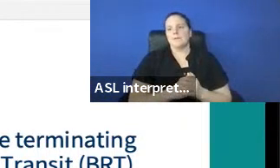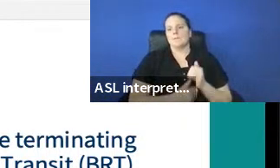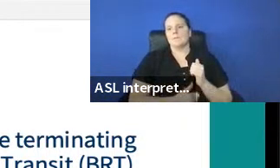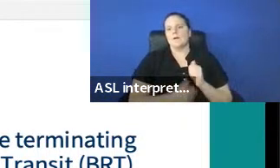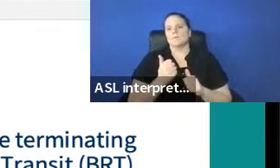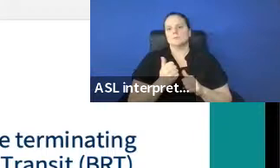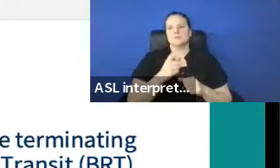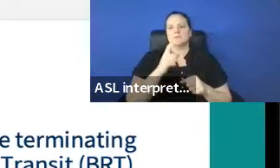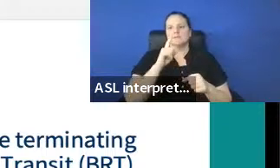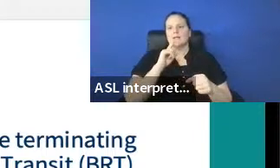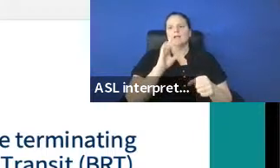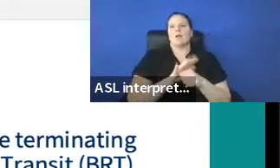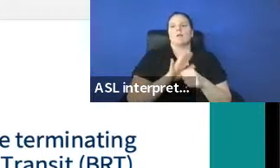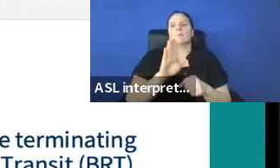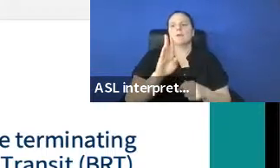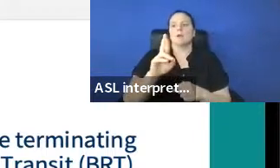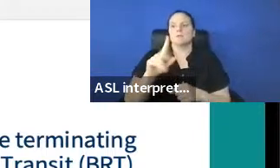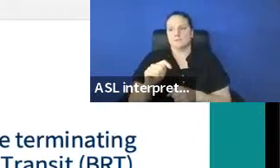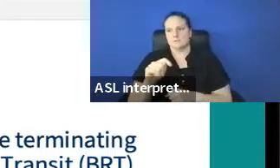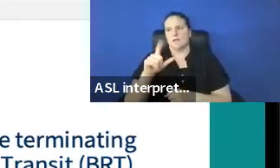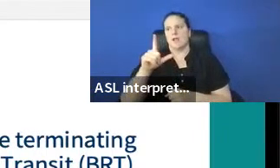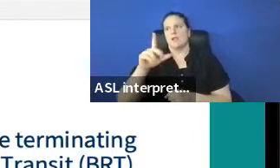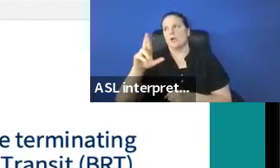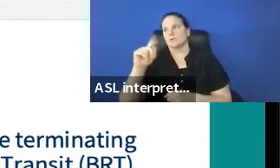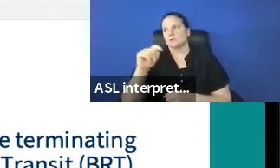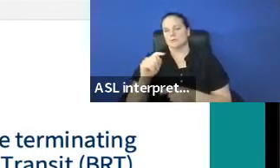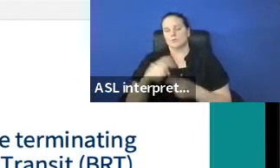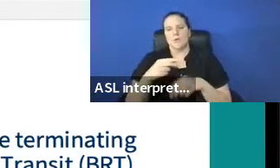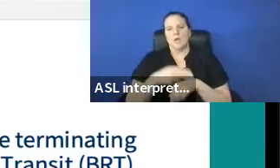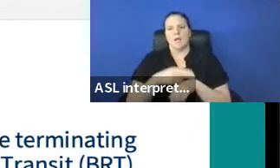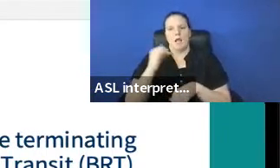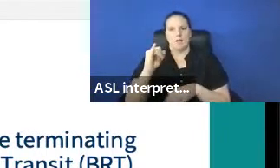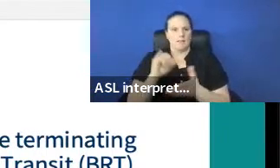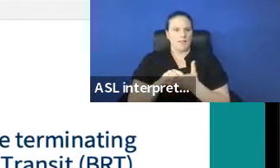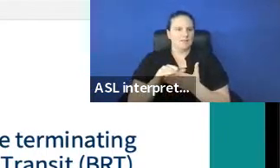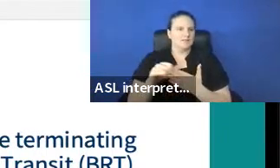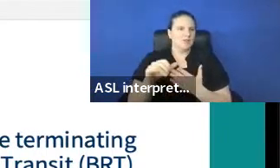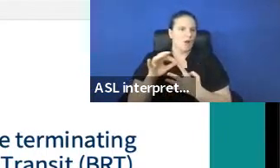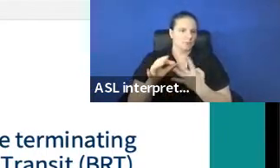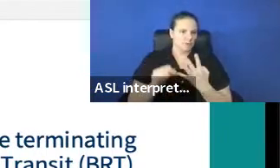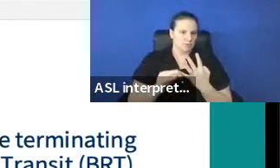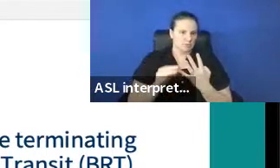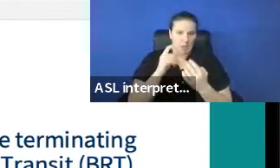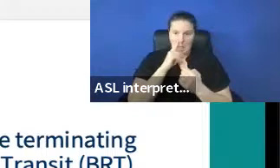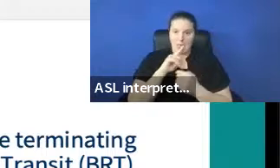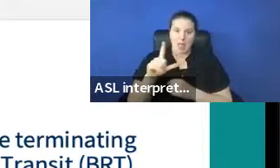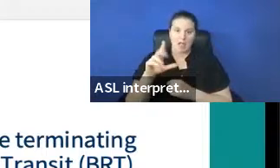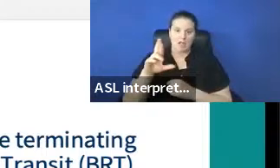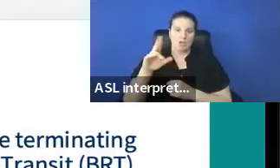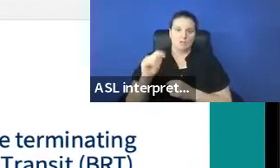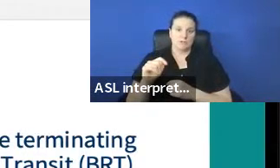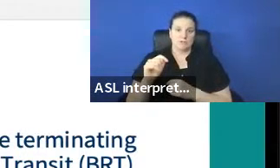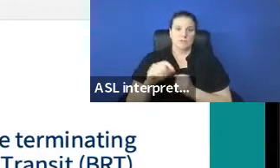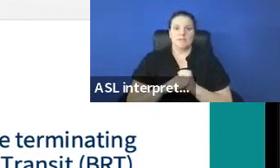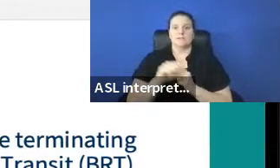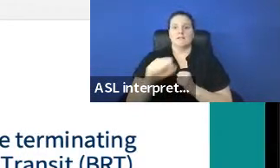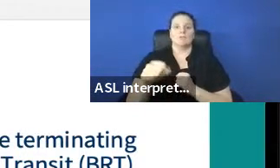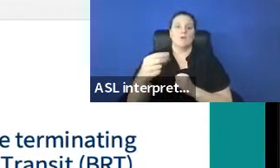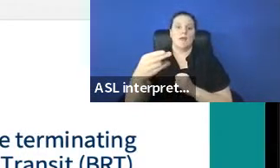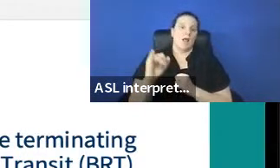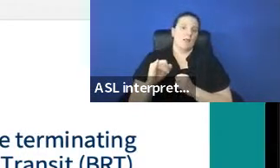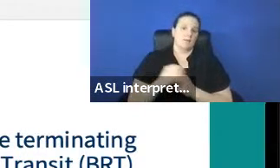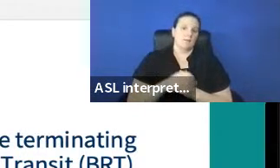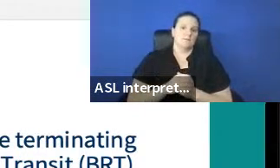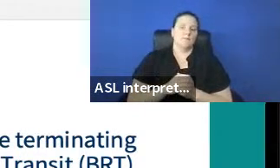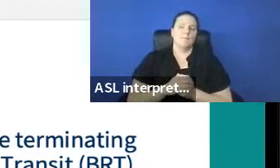the dedicated BRT and LRT to Hayden Island is the option where LRT gets extended to Hayden Island and bus